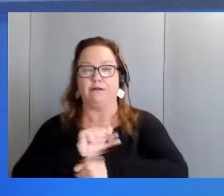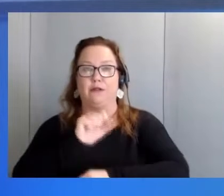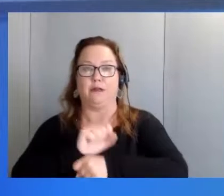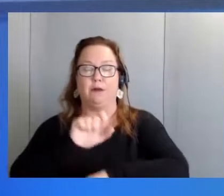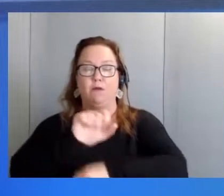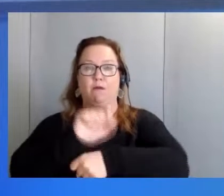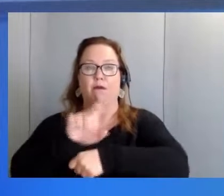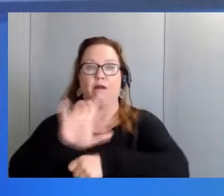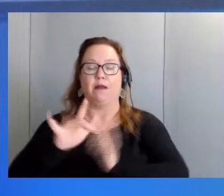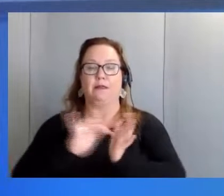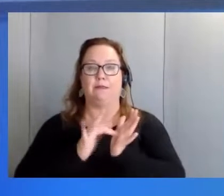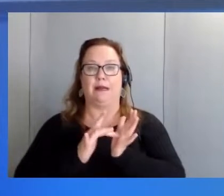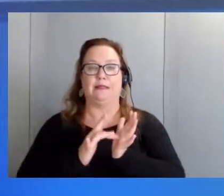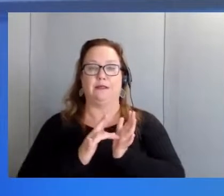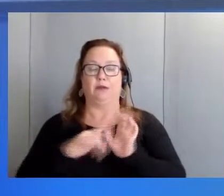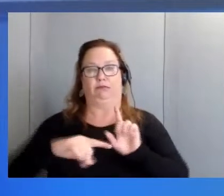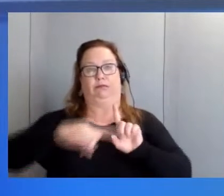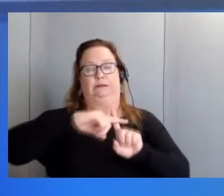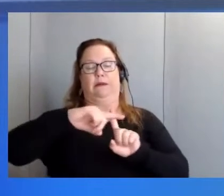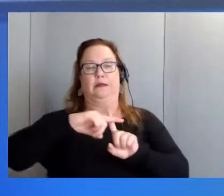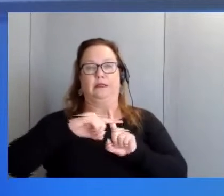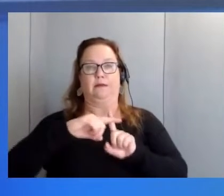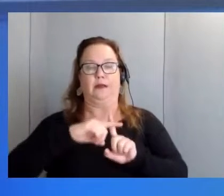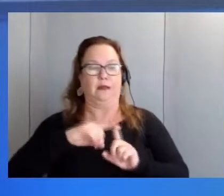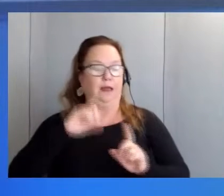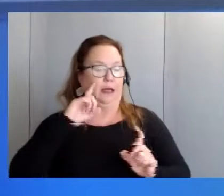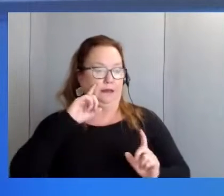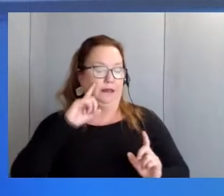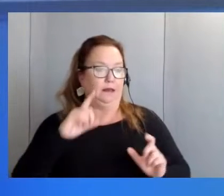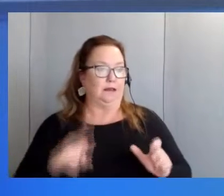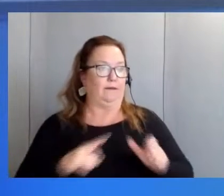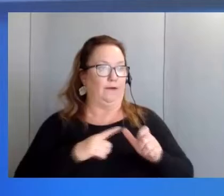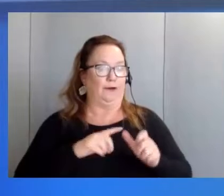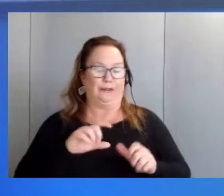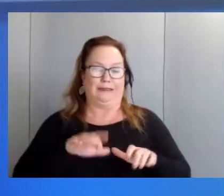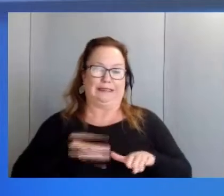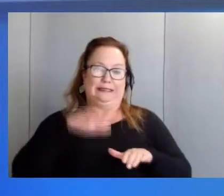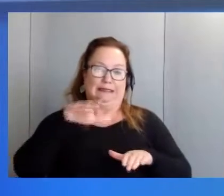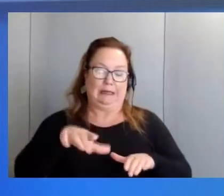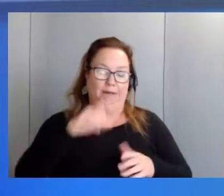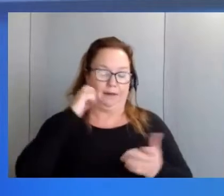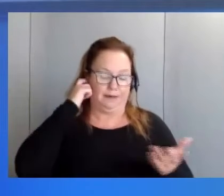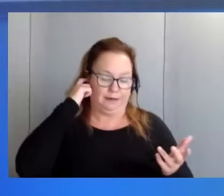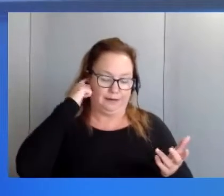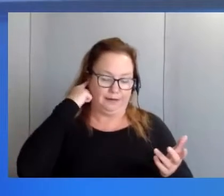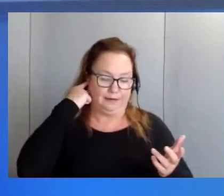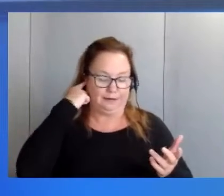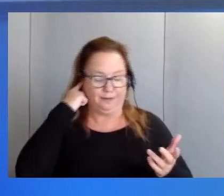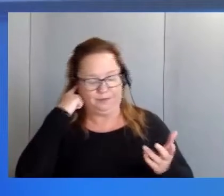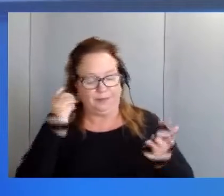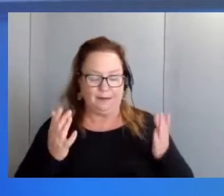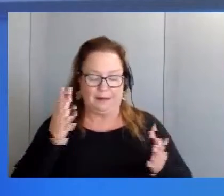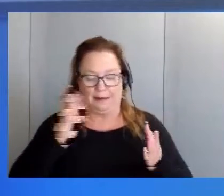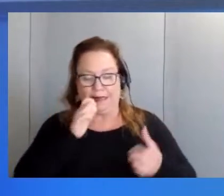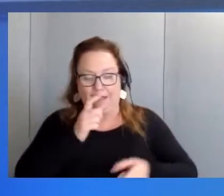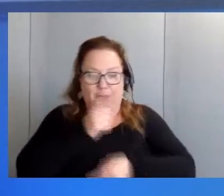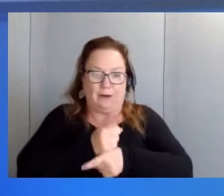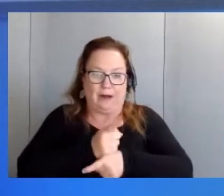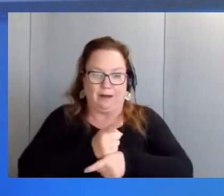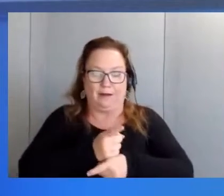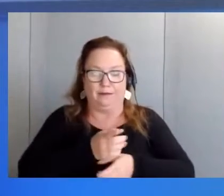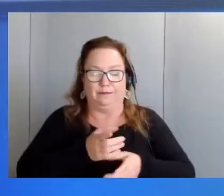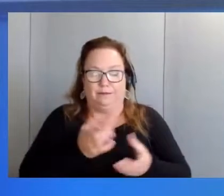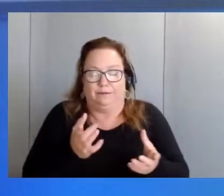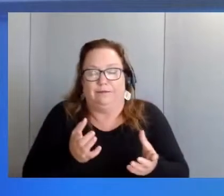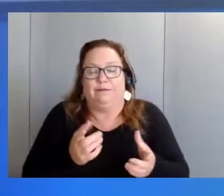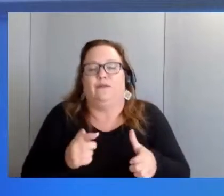a hopeful sign. I think it's a first step. We're not sure if it's in the right direction. It may be a little bit to the side. Yeah. But it's a first step, and